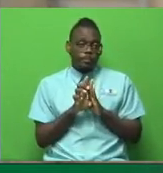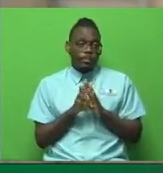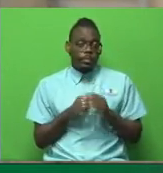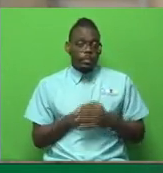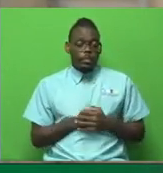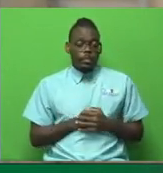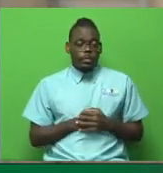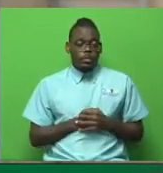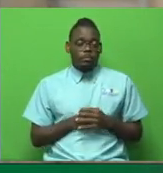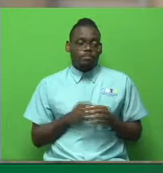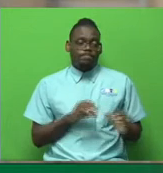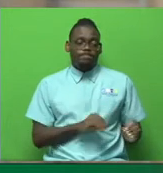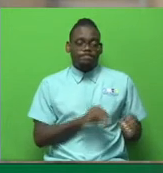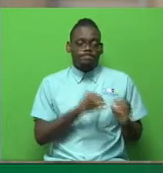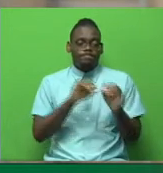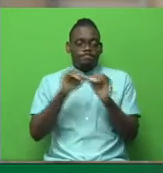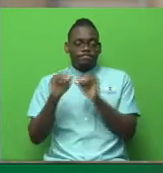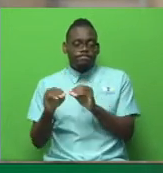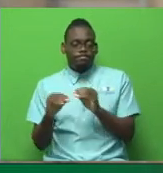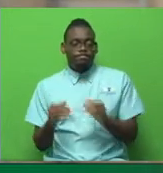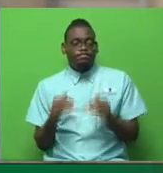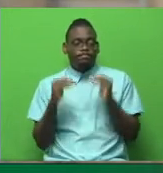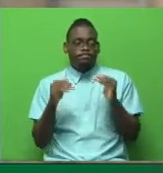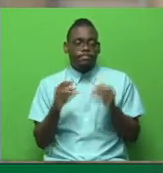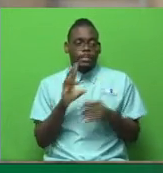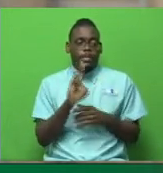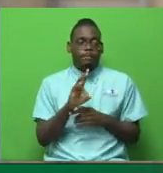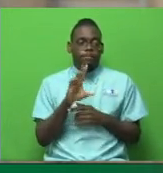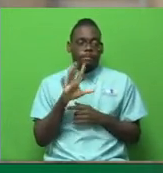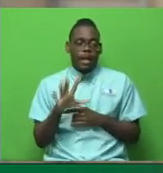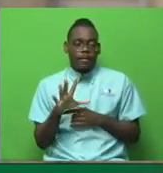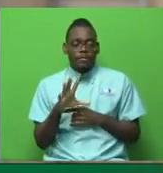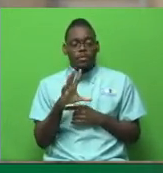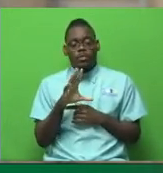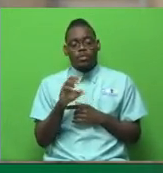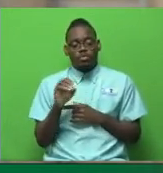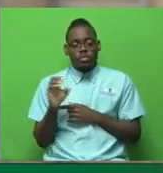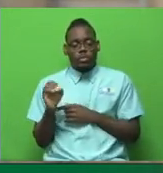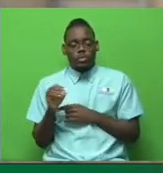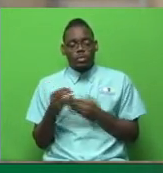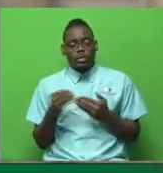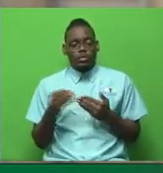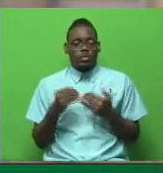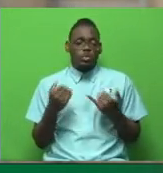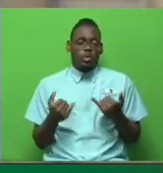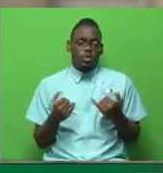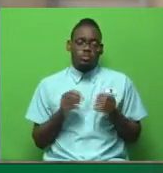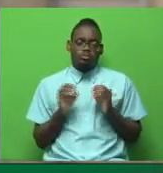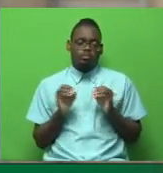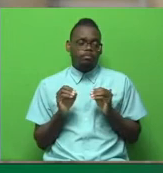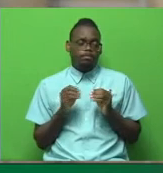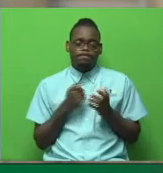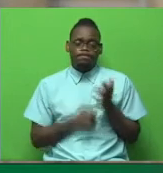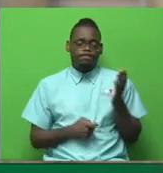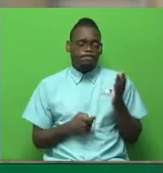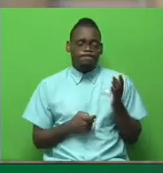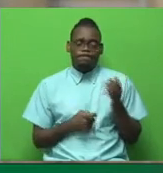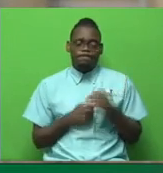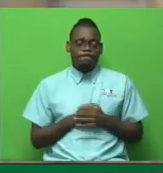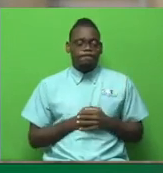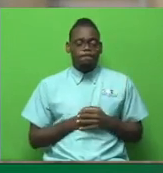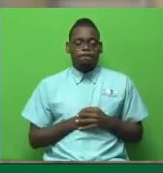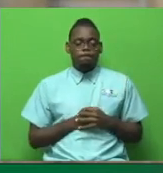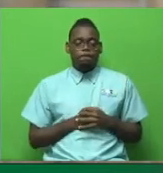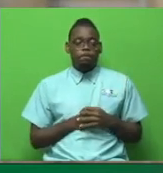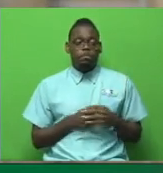an increase in vat registration threshold from 500 000 to 600 000. increased